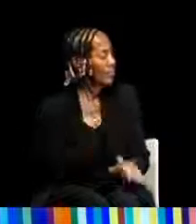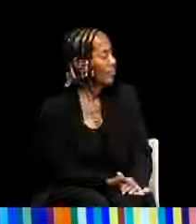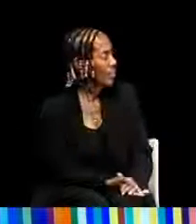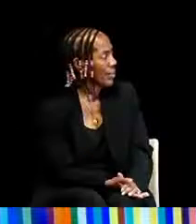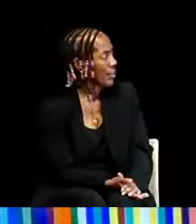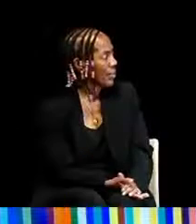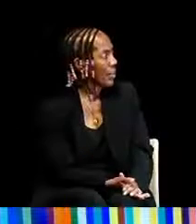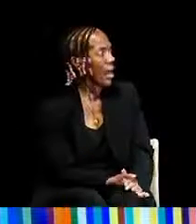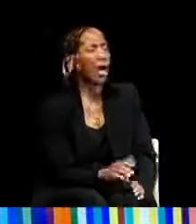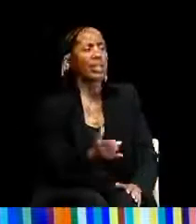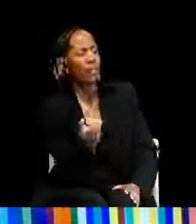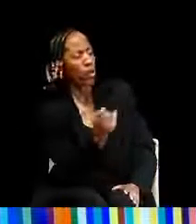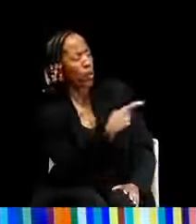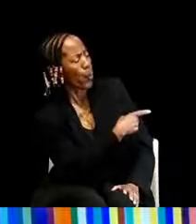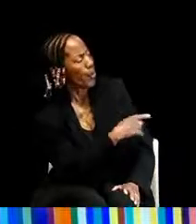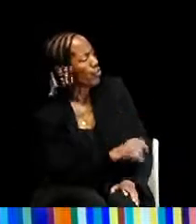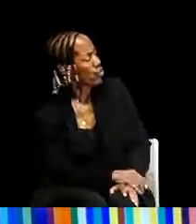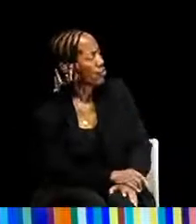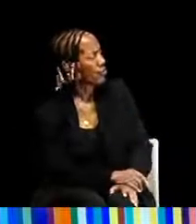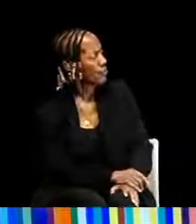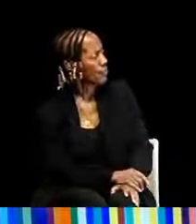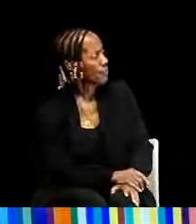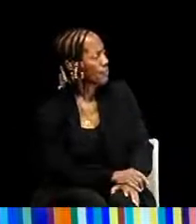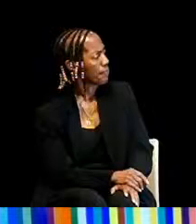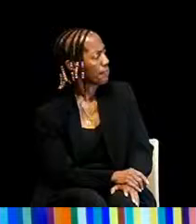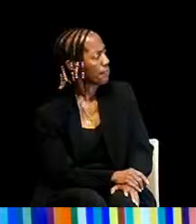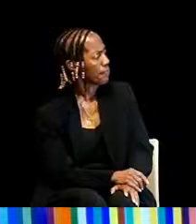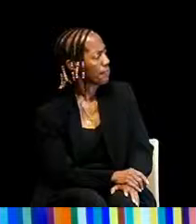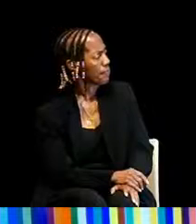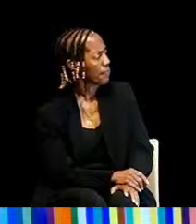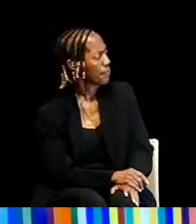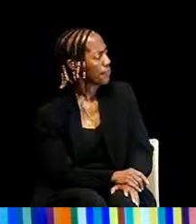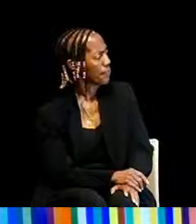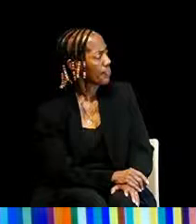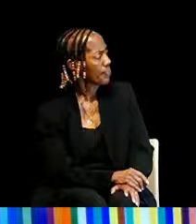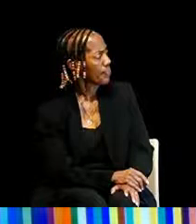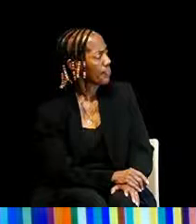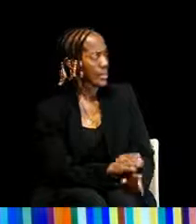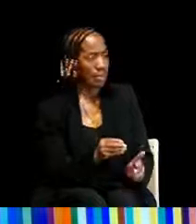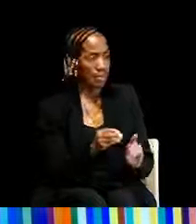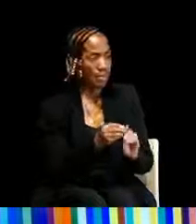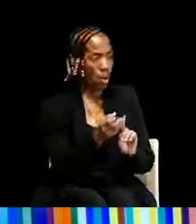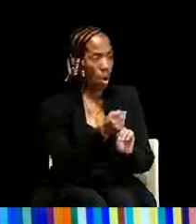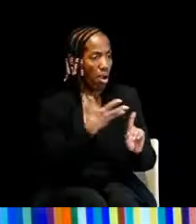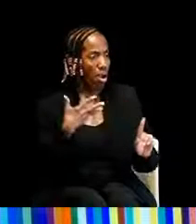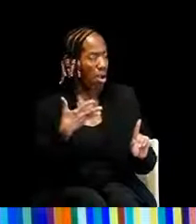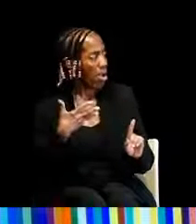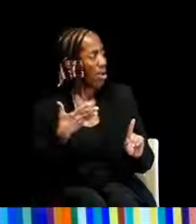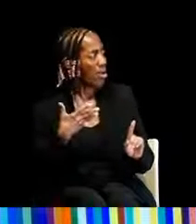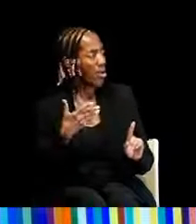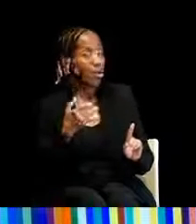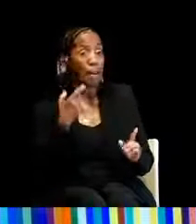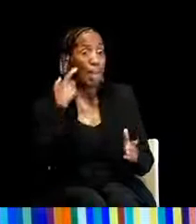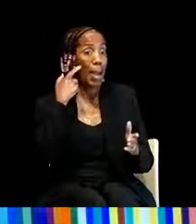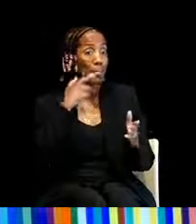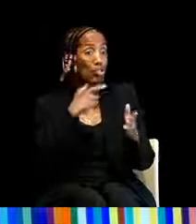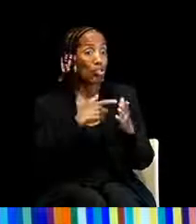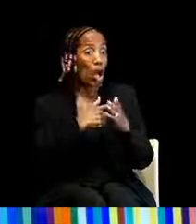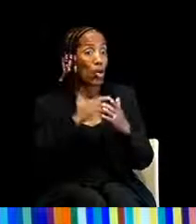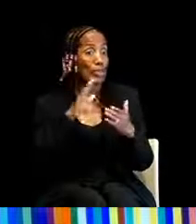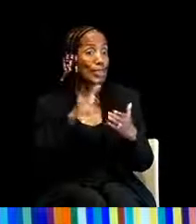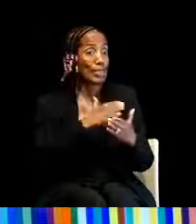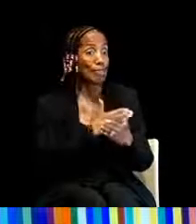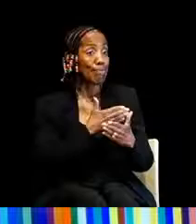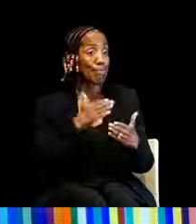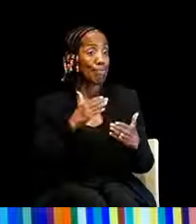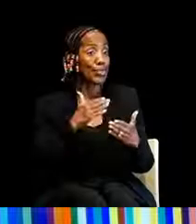definitely. So another question that I'd love to just hear more about, you may have noticed when you were coming in, there was some music playing and that was